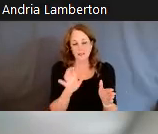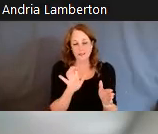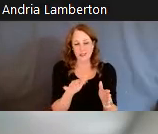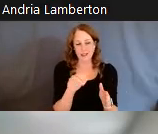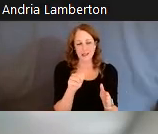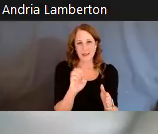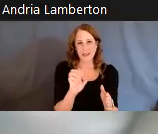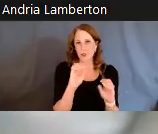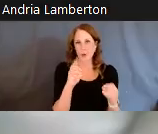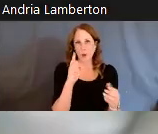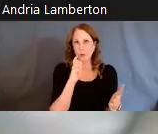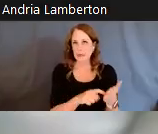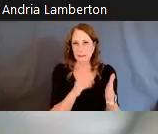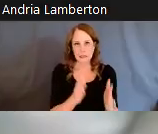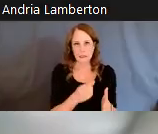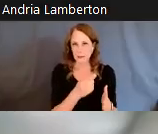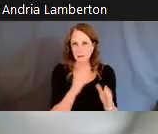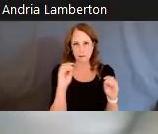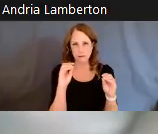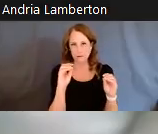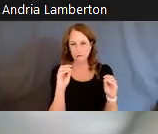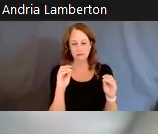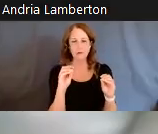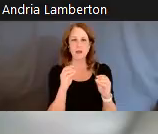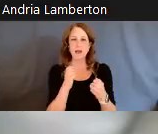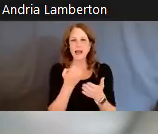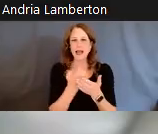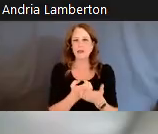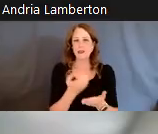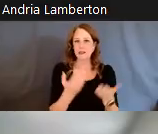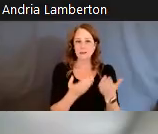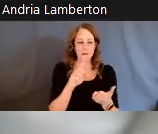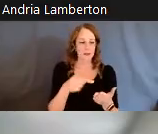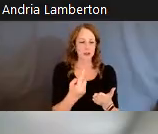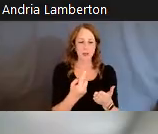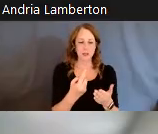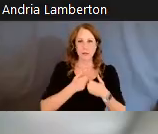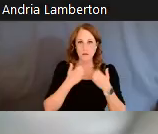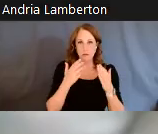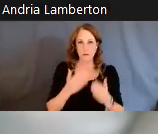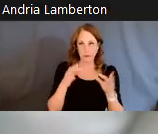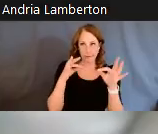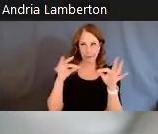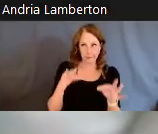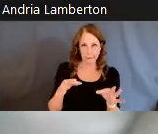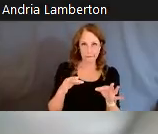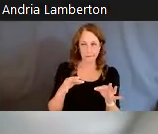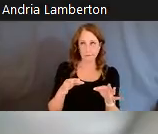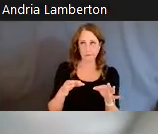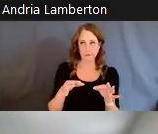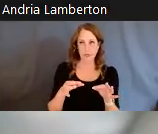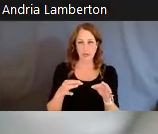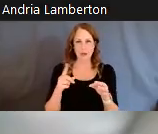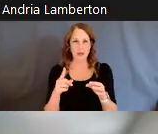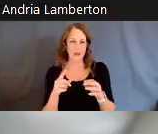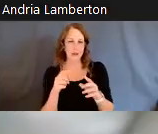aren't witnesses. The evidence may often just be what the survivor says and what the perpetrator